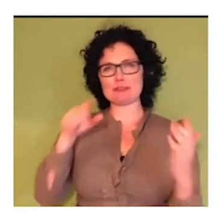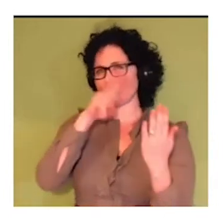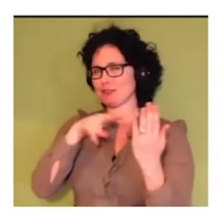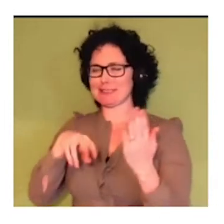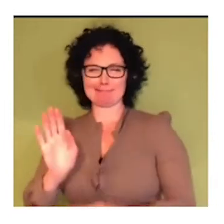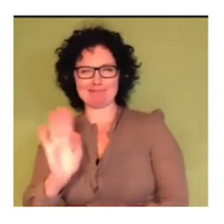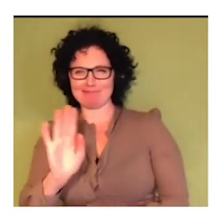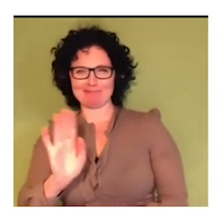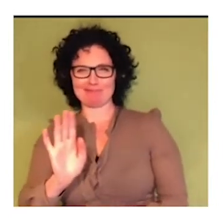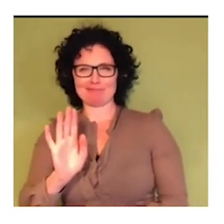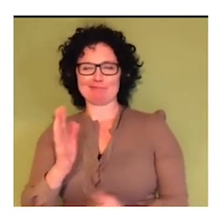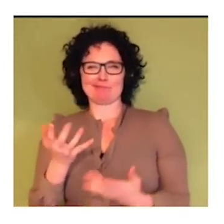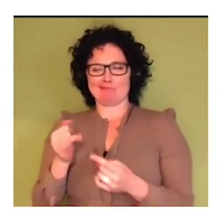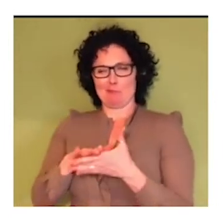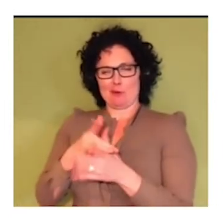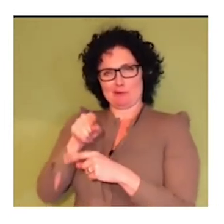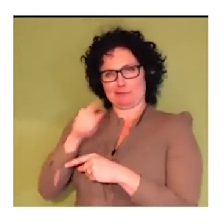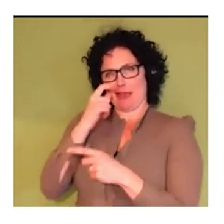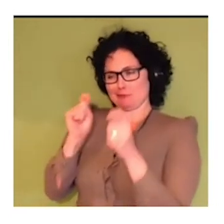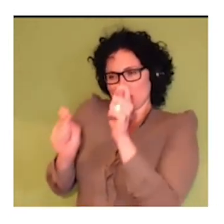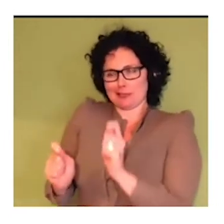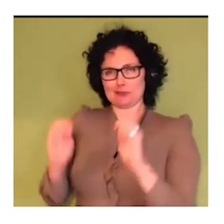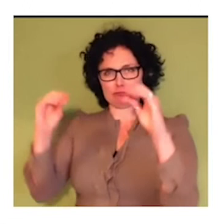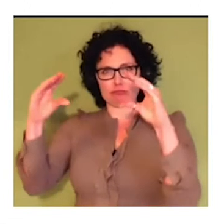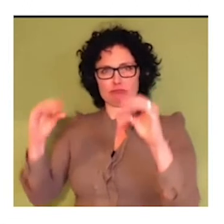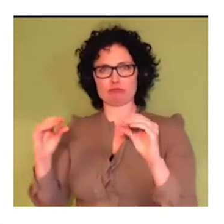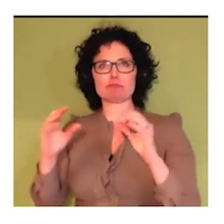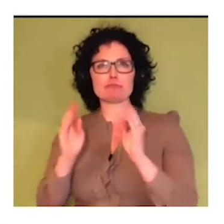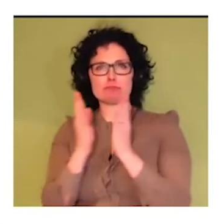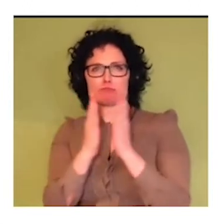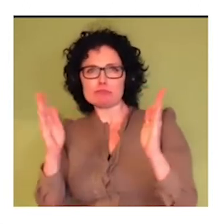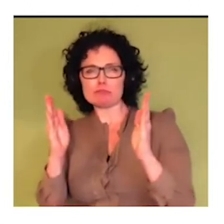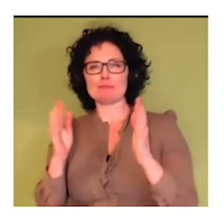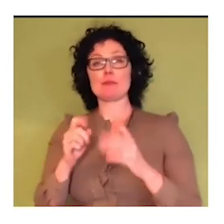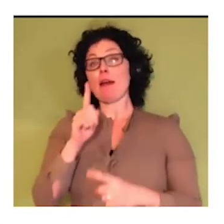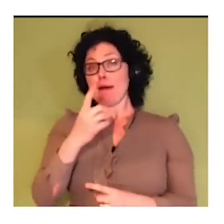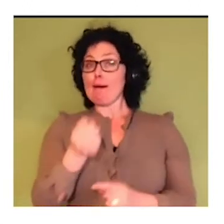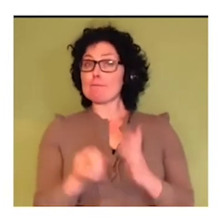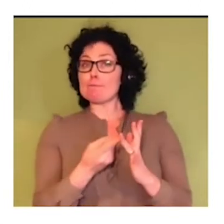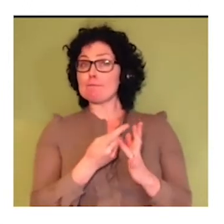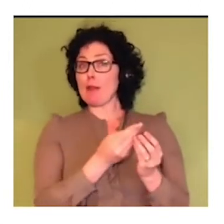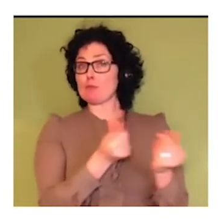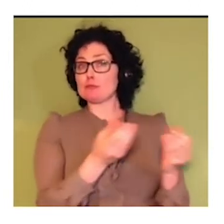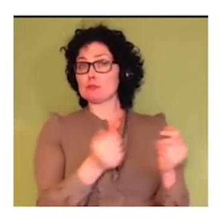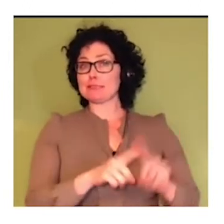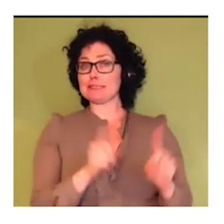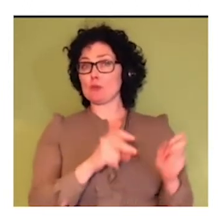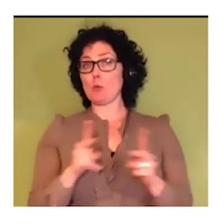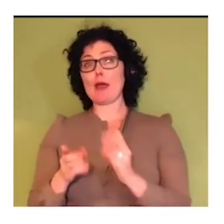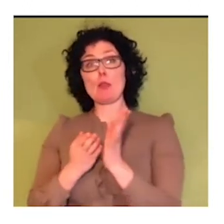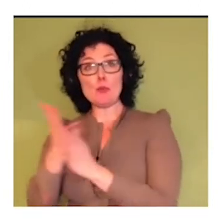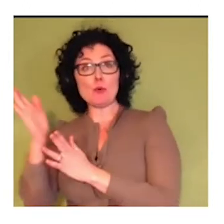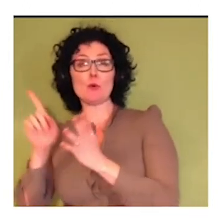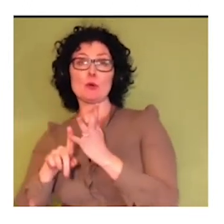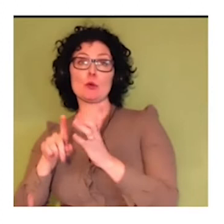even manipulate the text yourself. But we do have other resources available through UKAAF if that's what